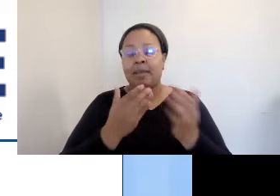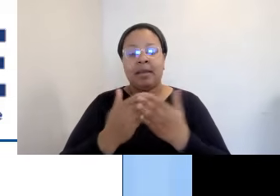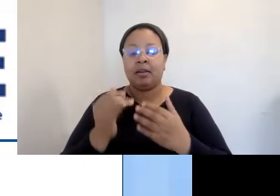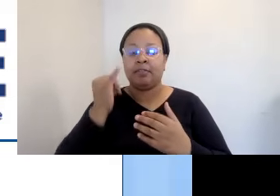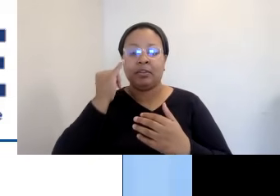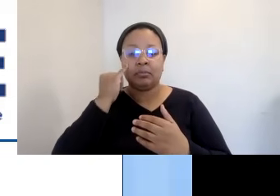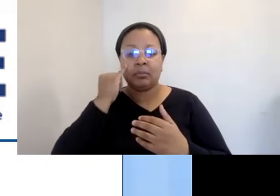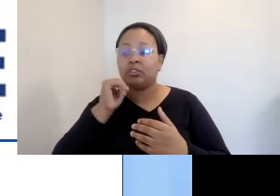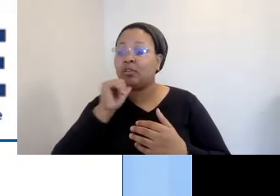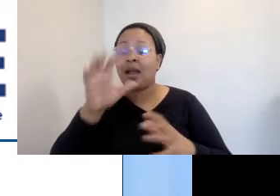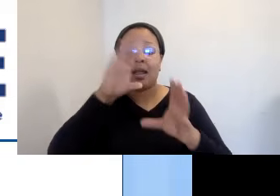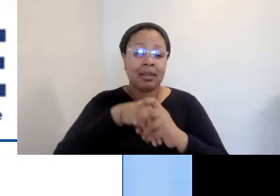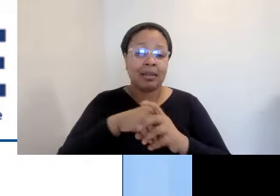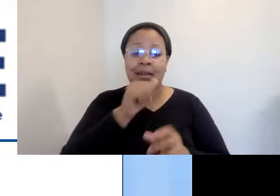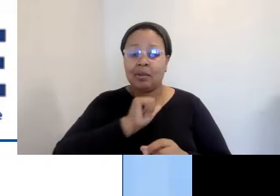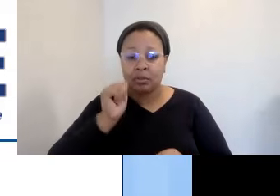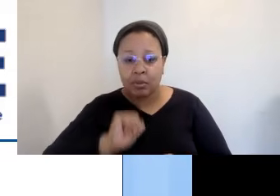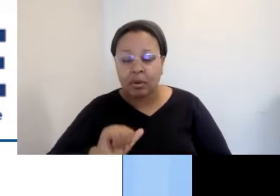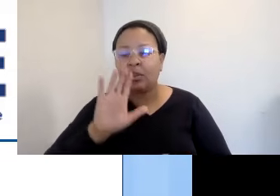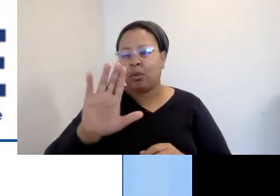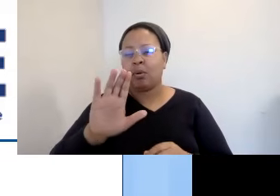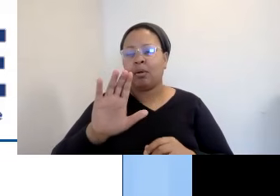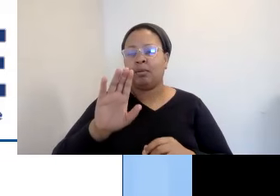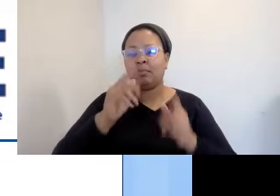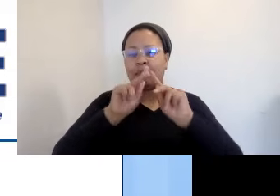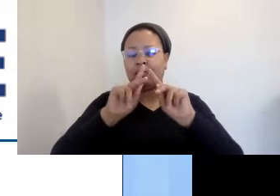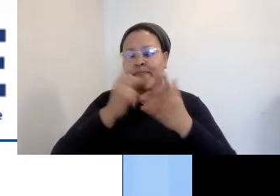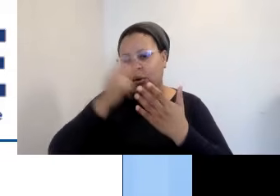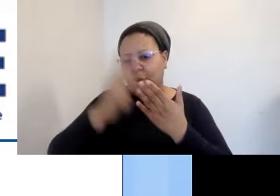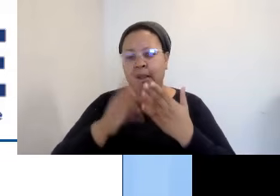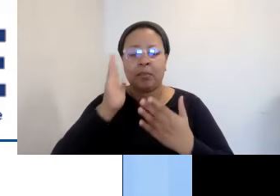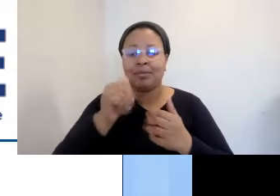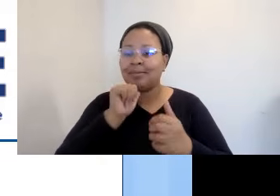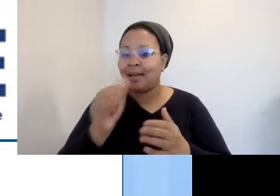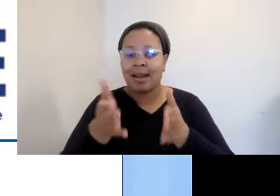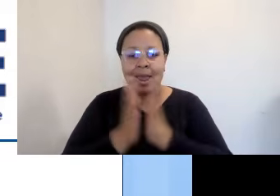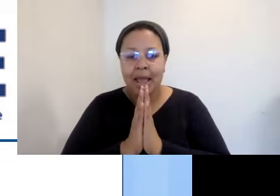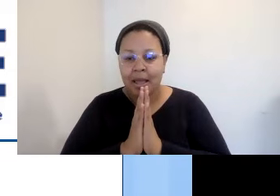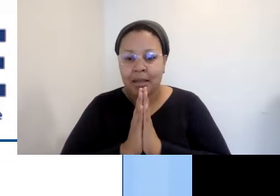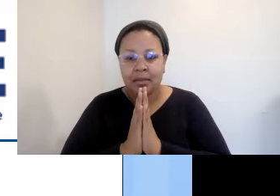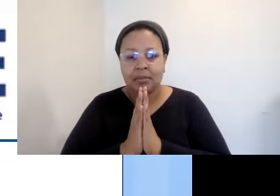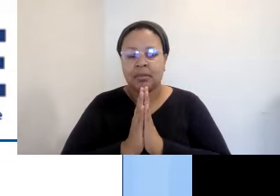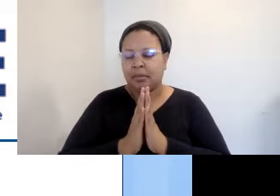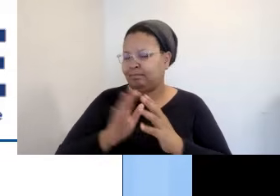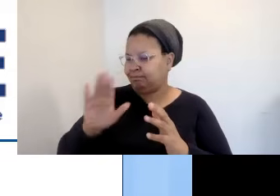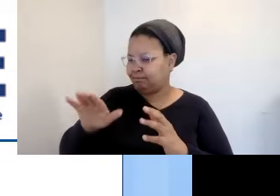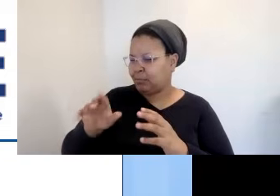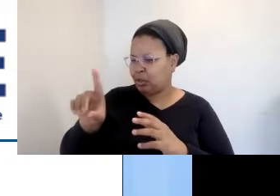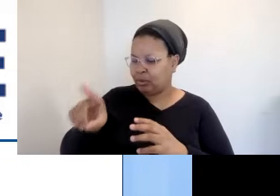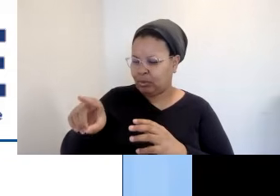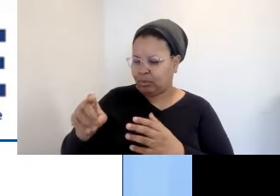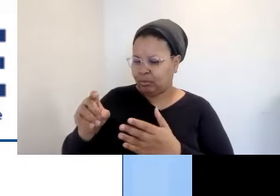your particular ABLE program will not ask you how withdrawals were spent, but